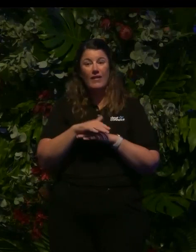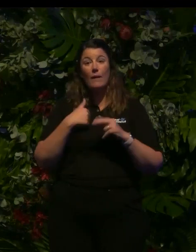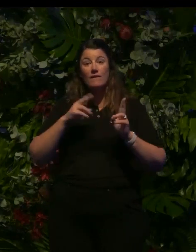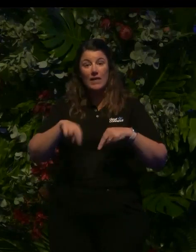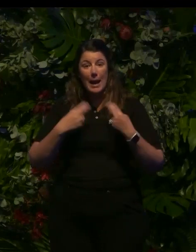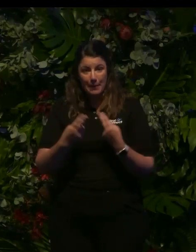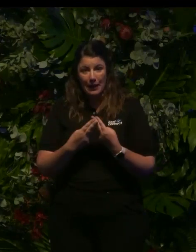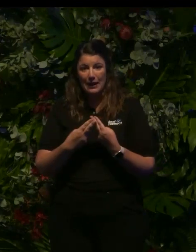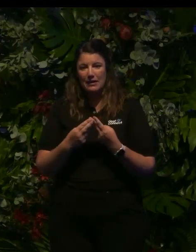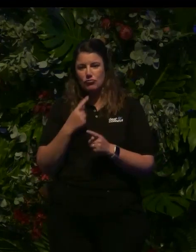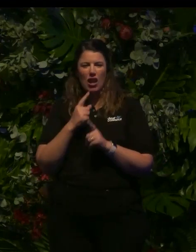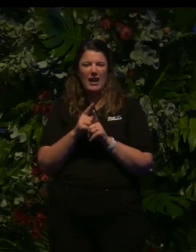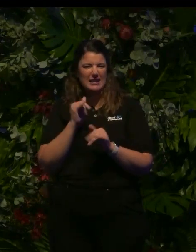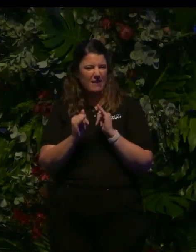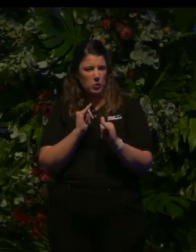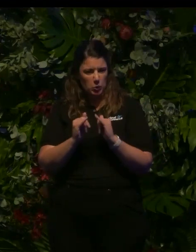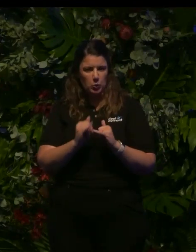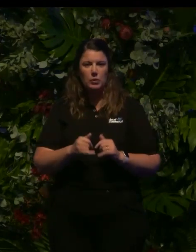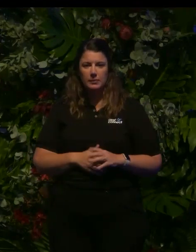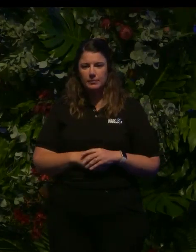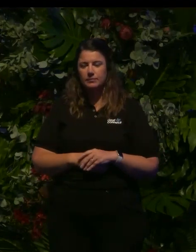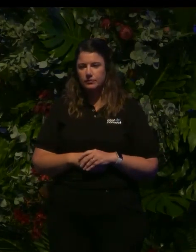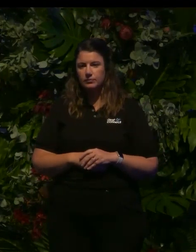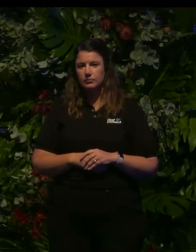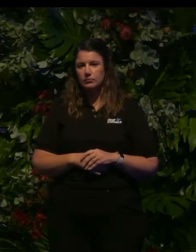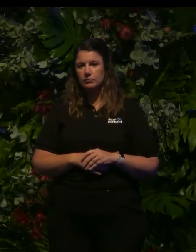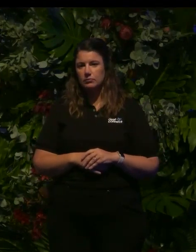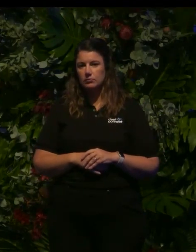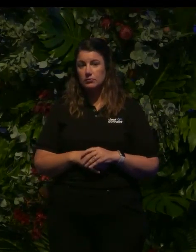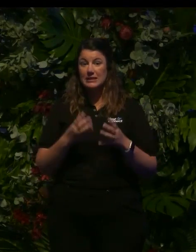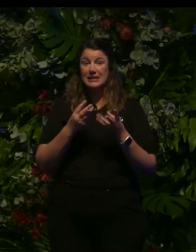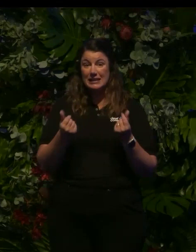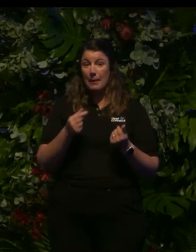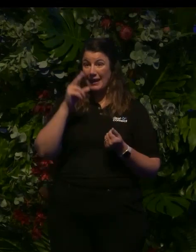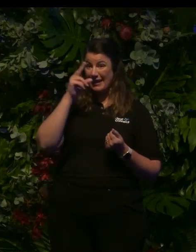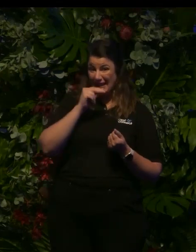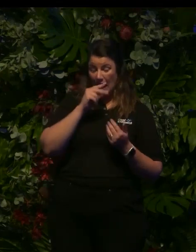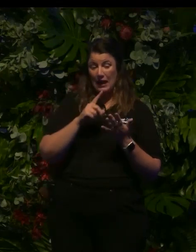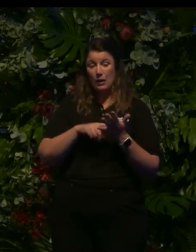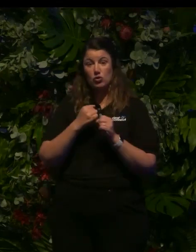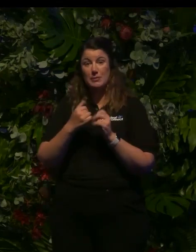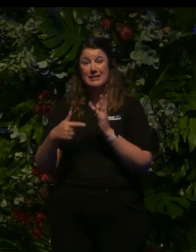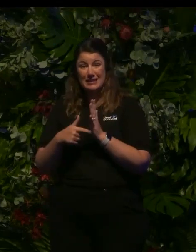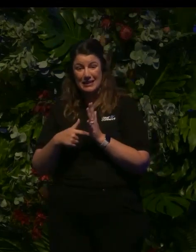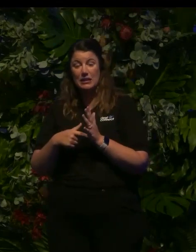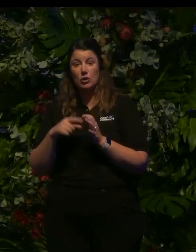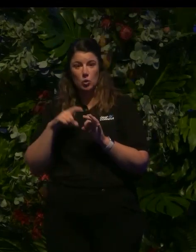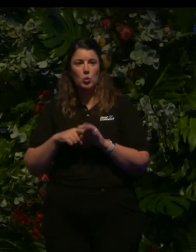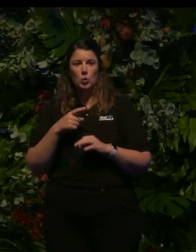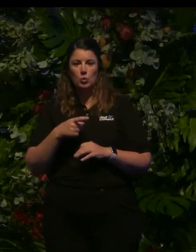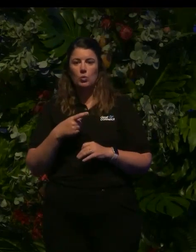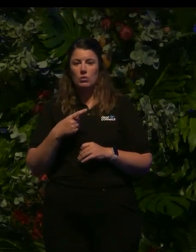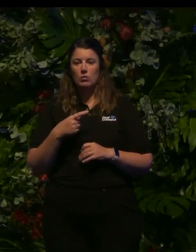like interview. But it's come to the point that, you know, some young LGBTIQ walk to us and saying